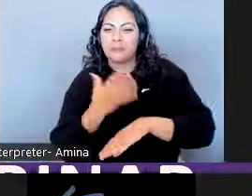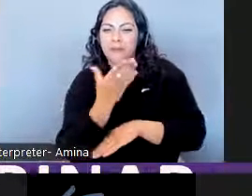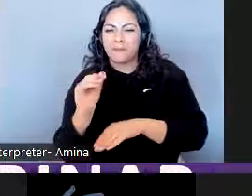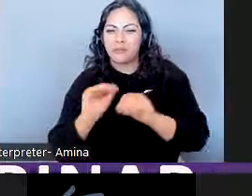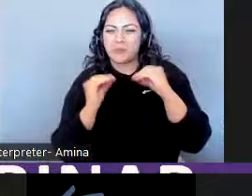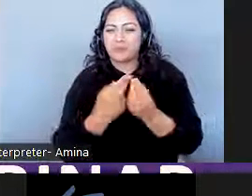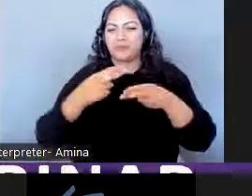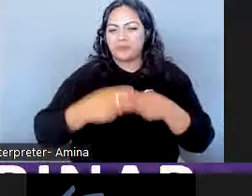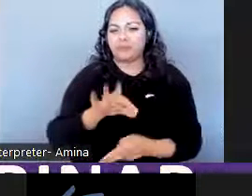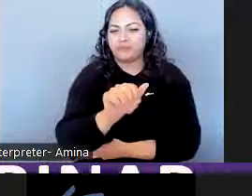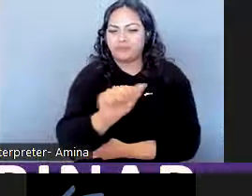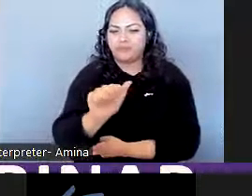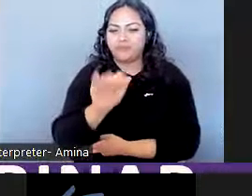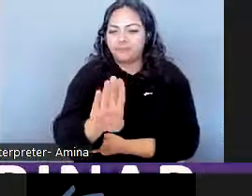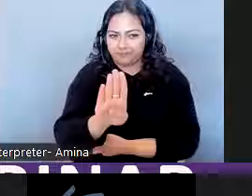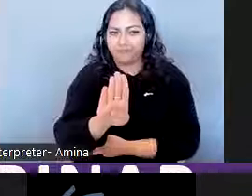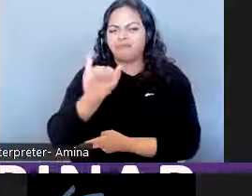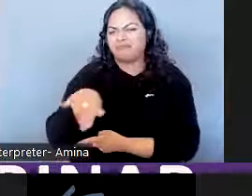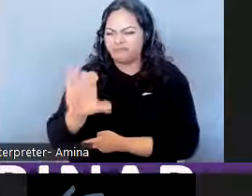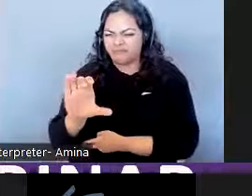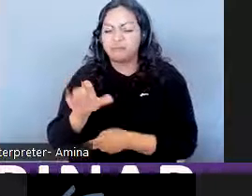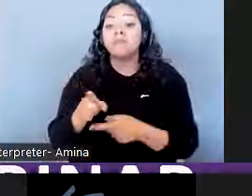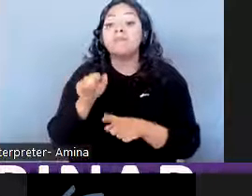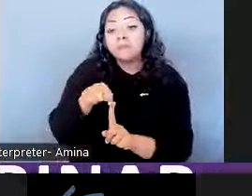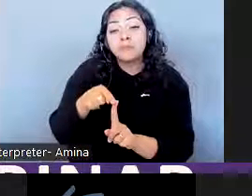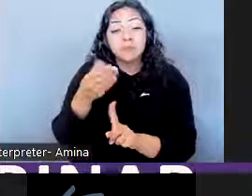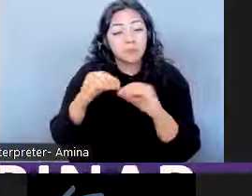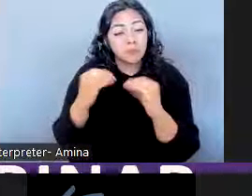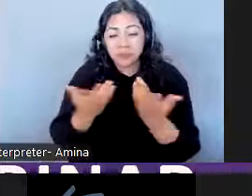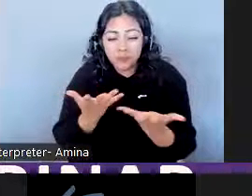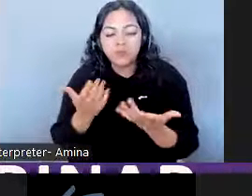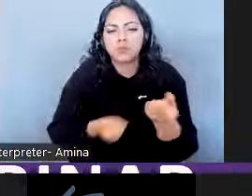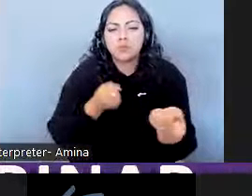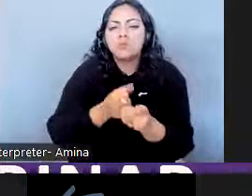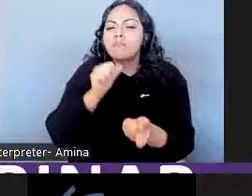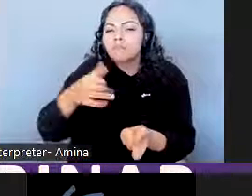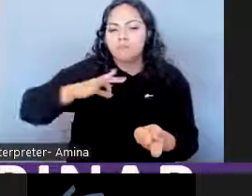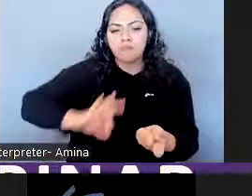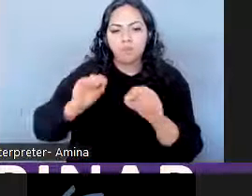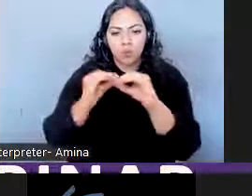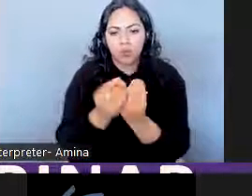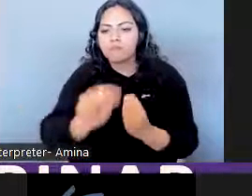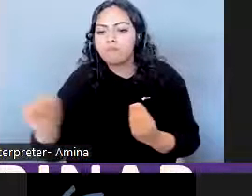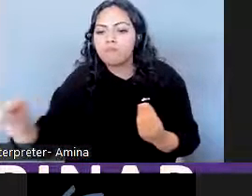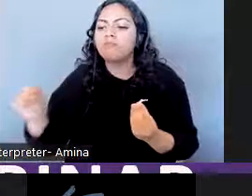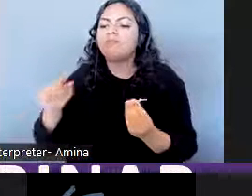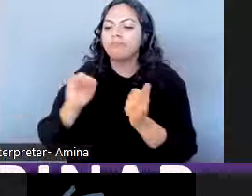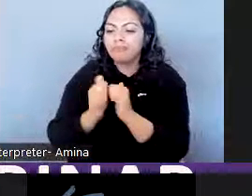FAB that supports nonprofits to improve their new